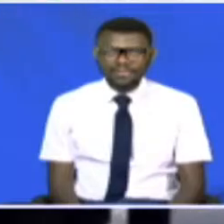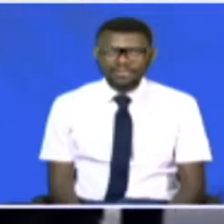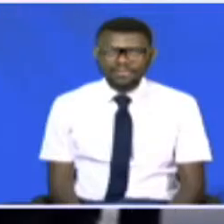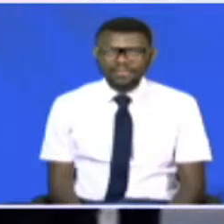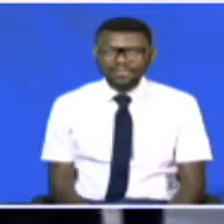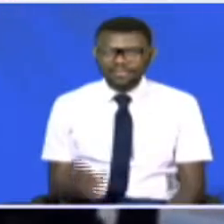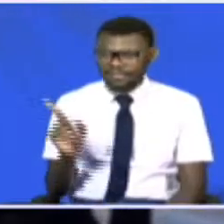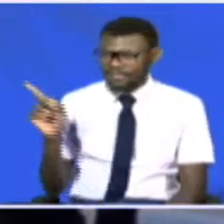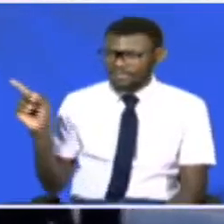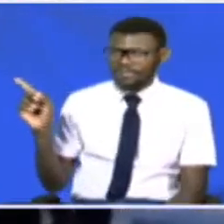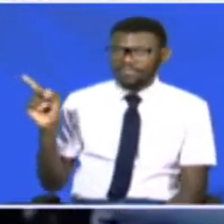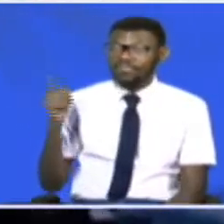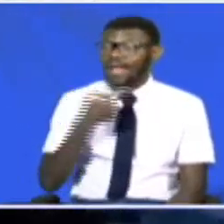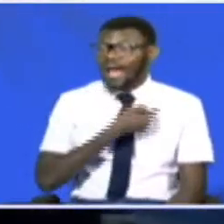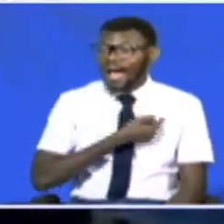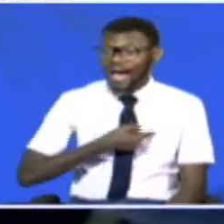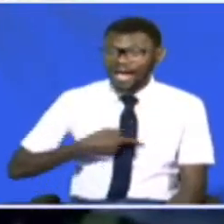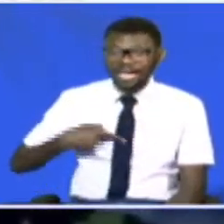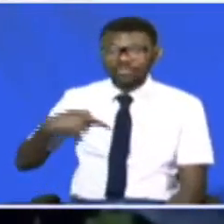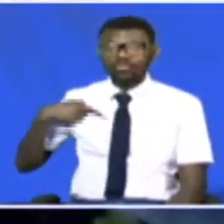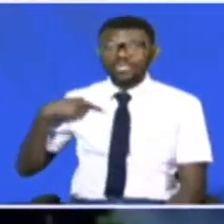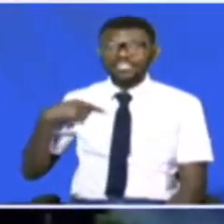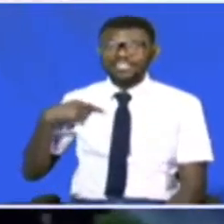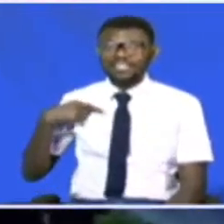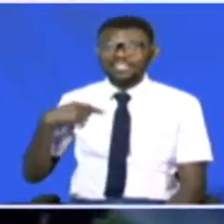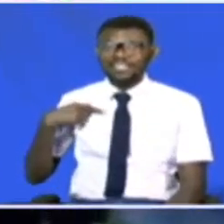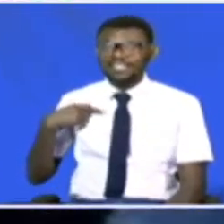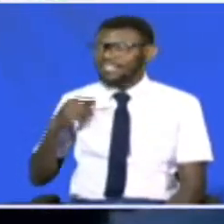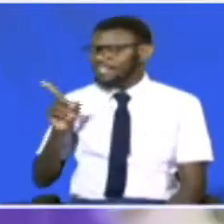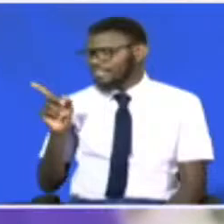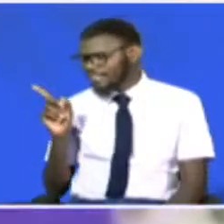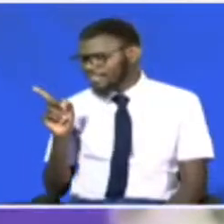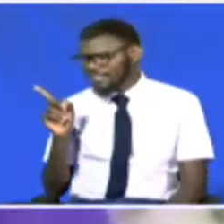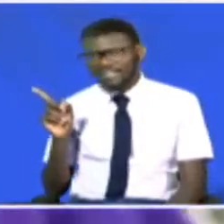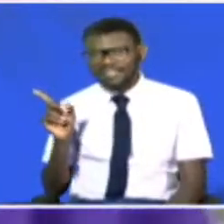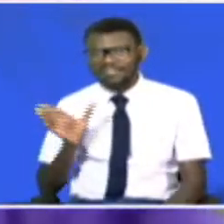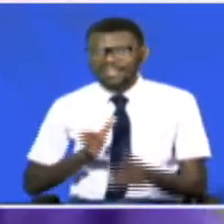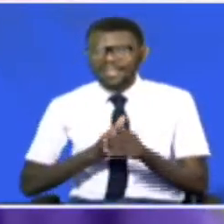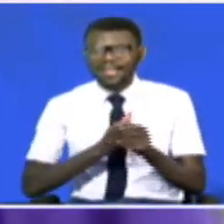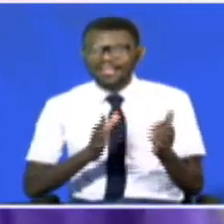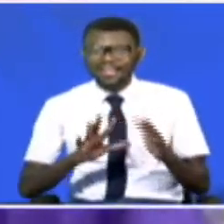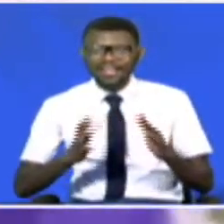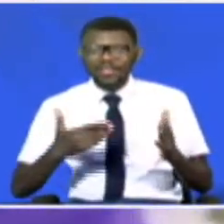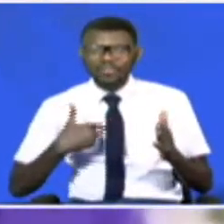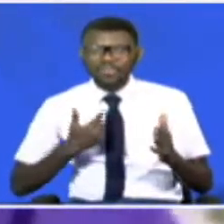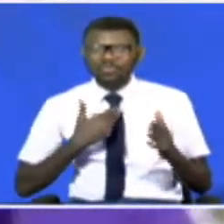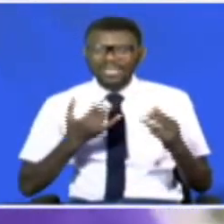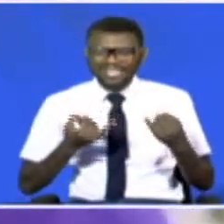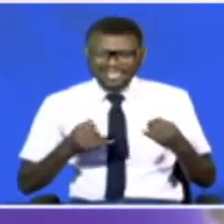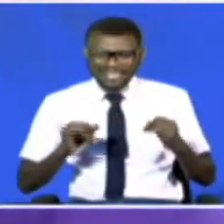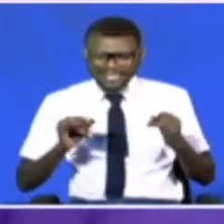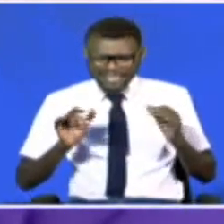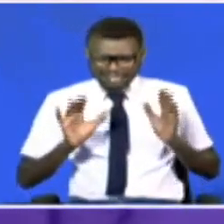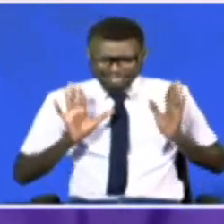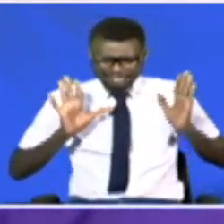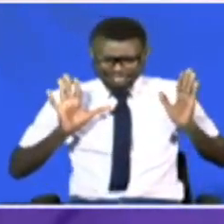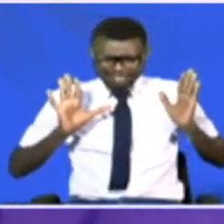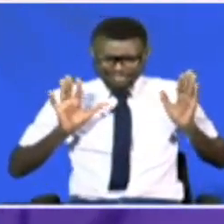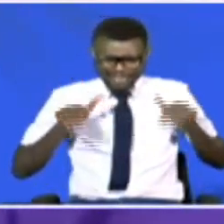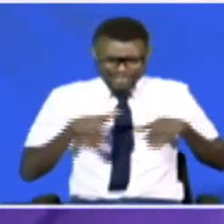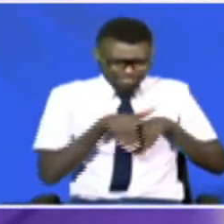Papa Francis, as part of that leadership, any thoughts? Nitajaribu sana kujirestrain. I will